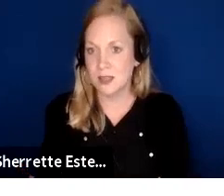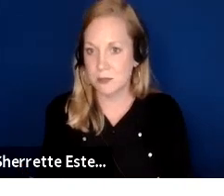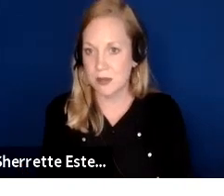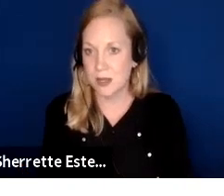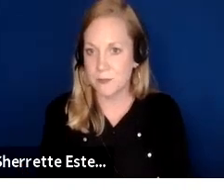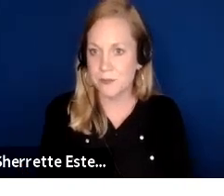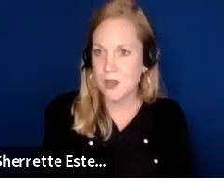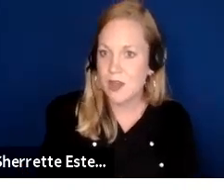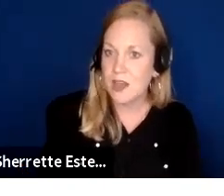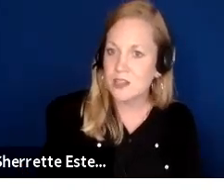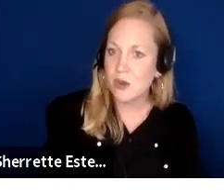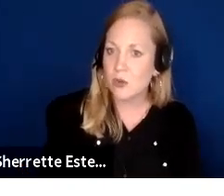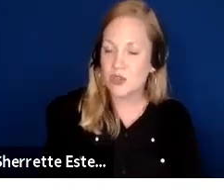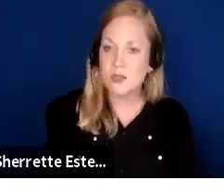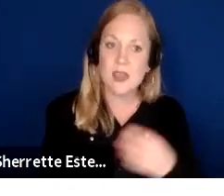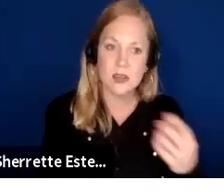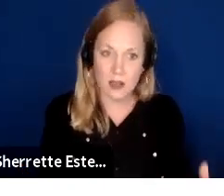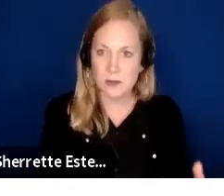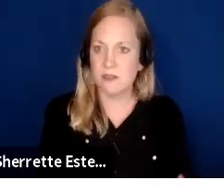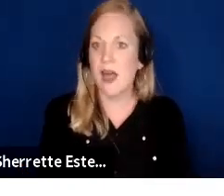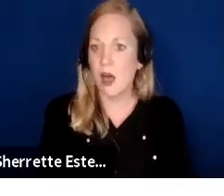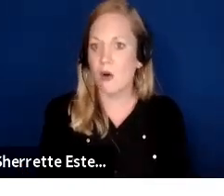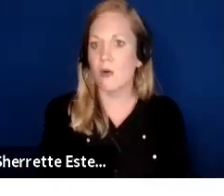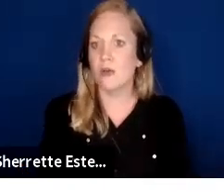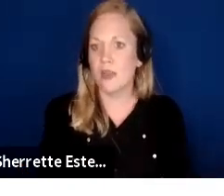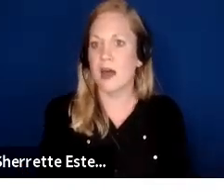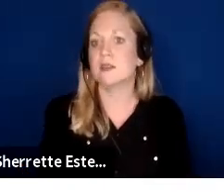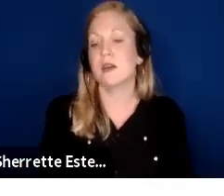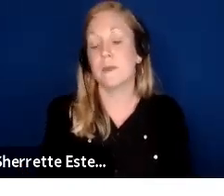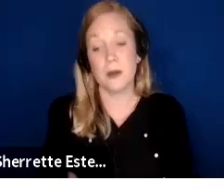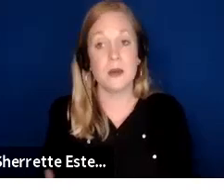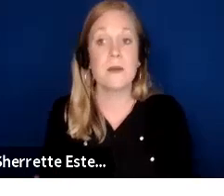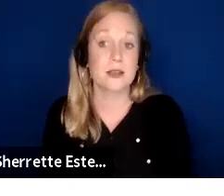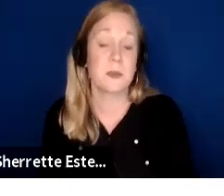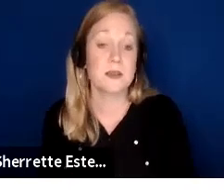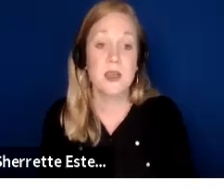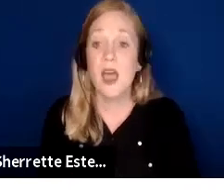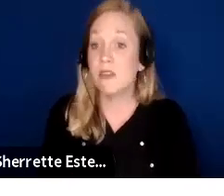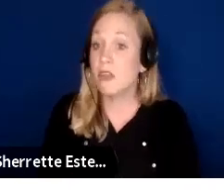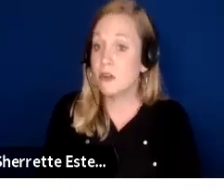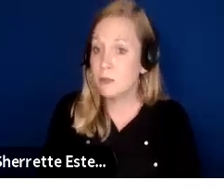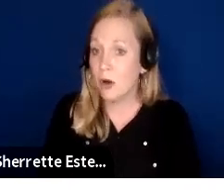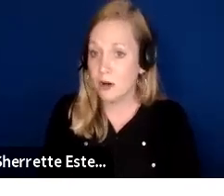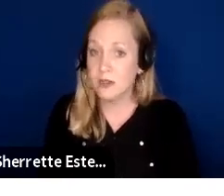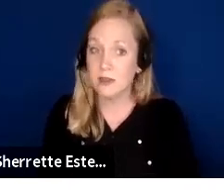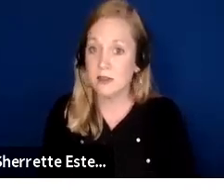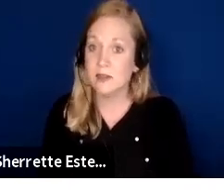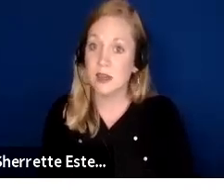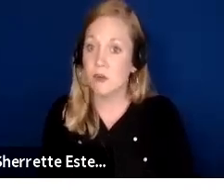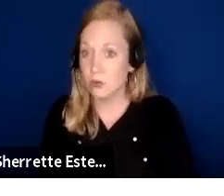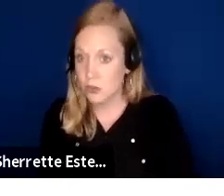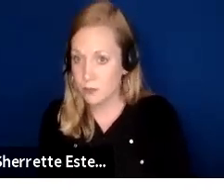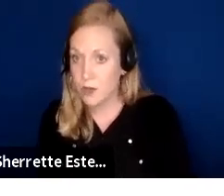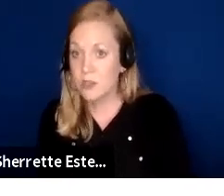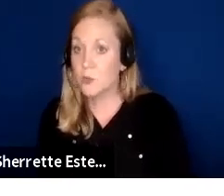like in accessibility. And so using that concept of how that impacts space. And then the third part is